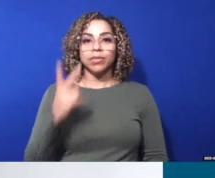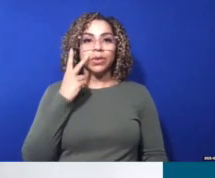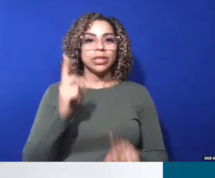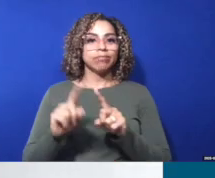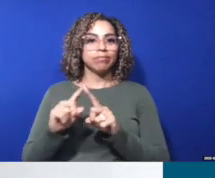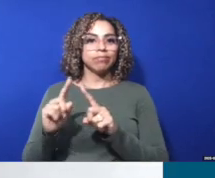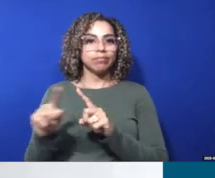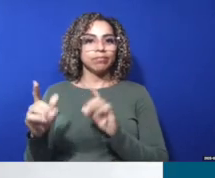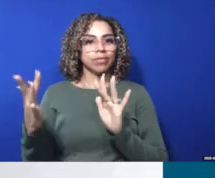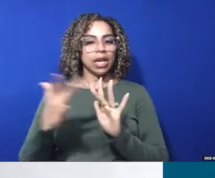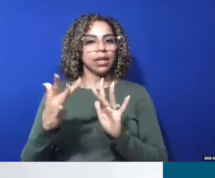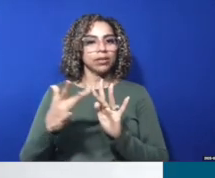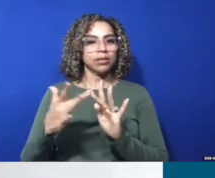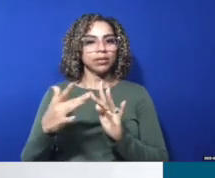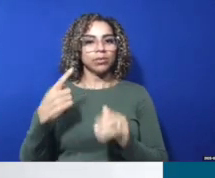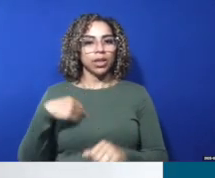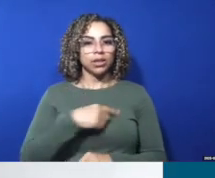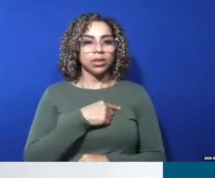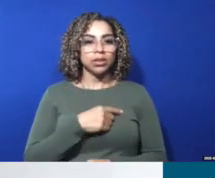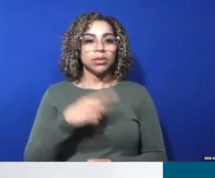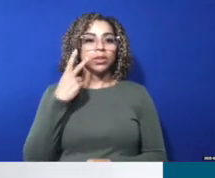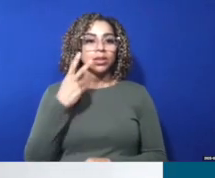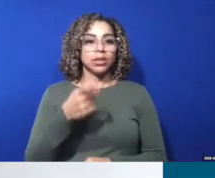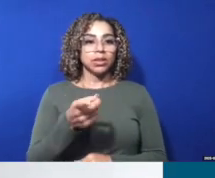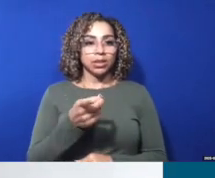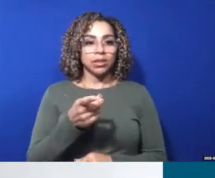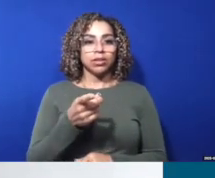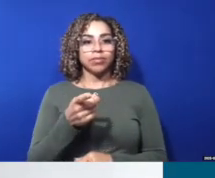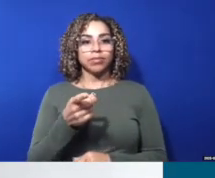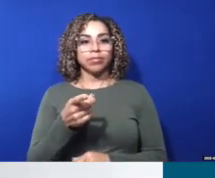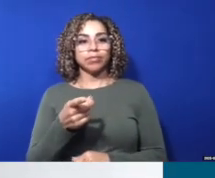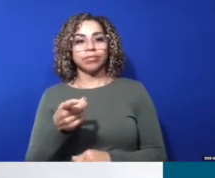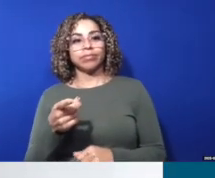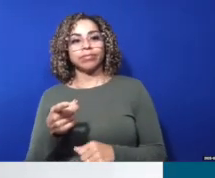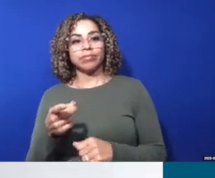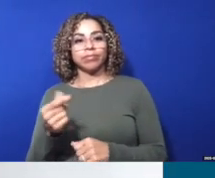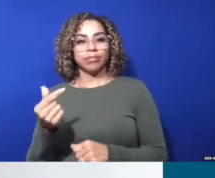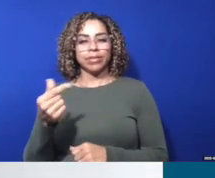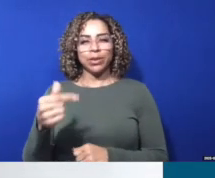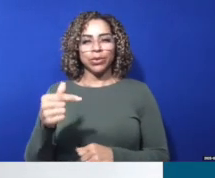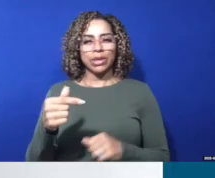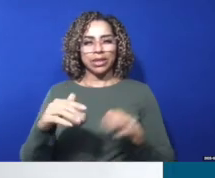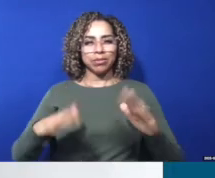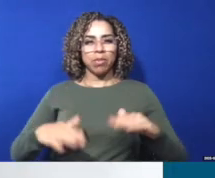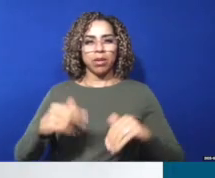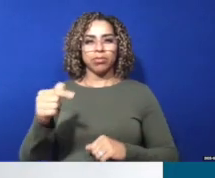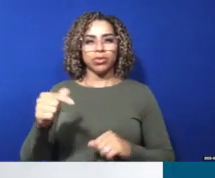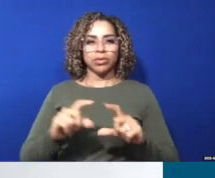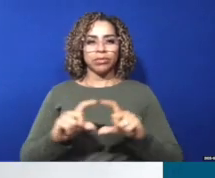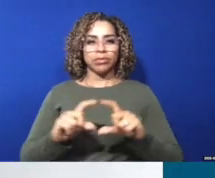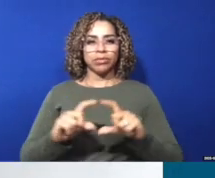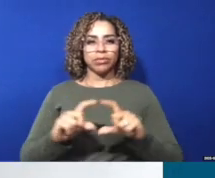us. Our main email address is shown second from the bottom. It's clean transportation